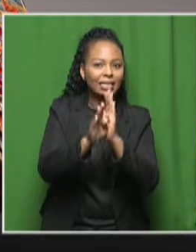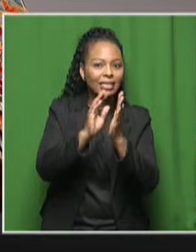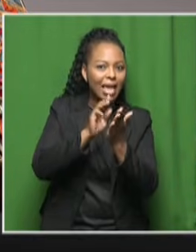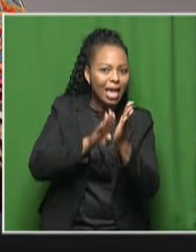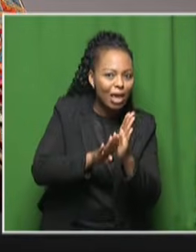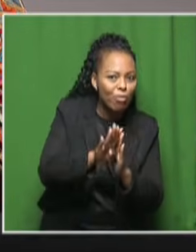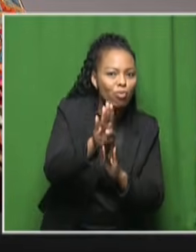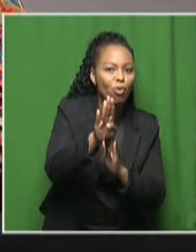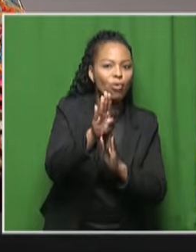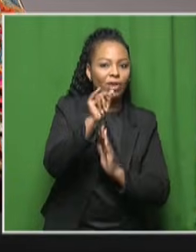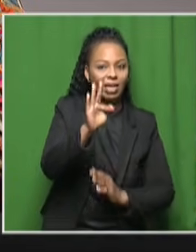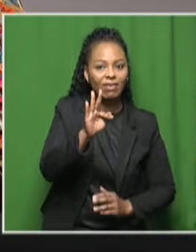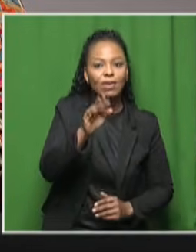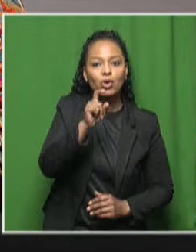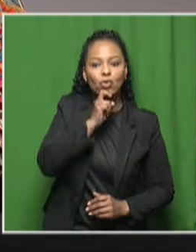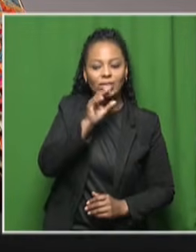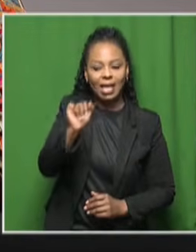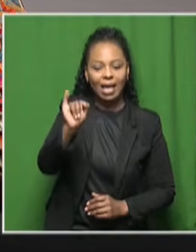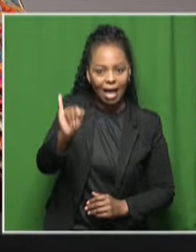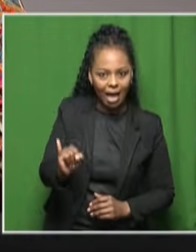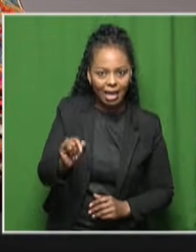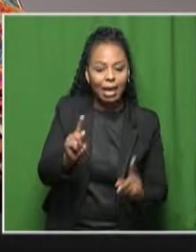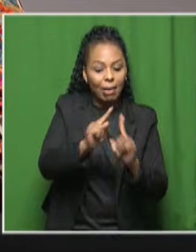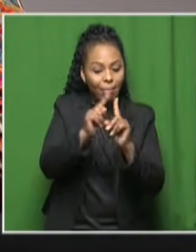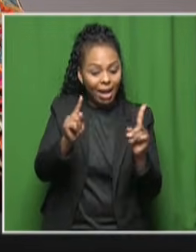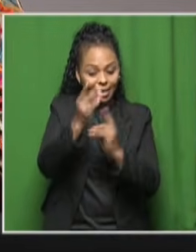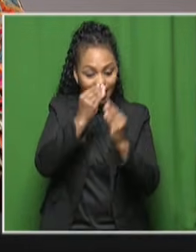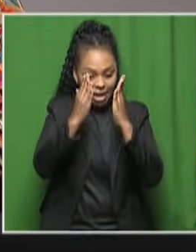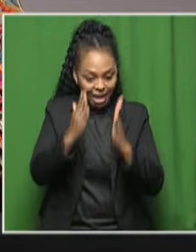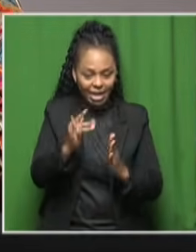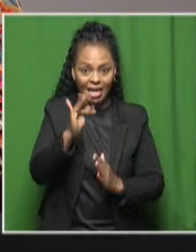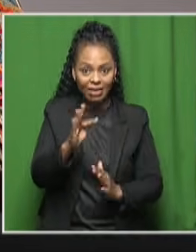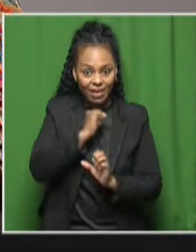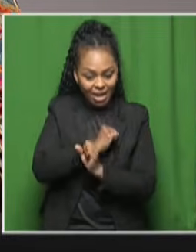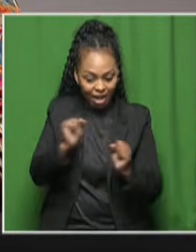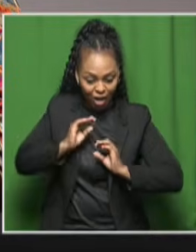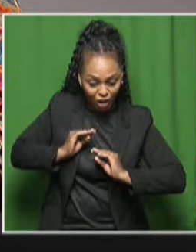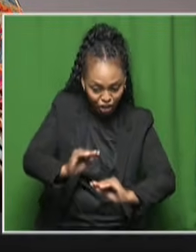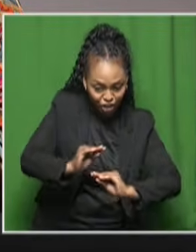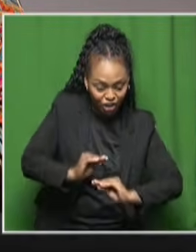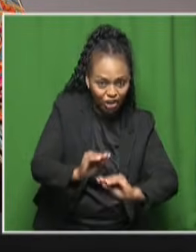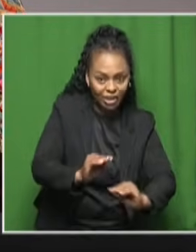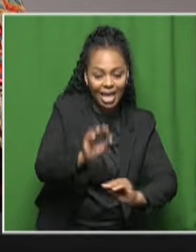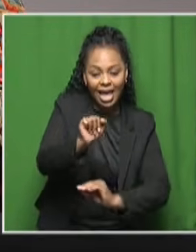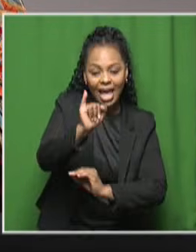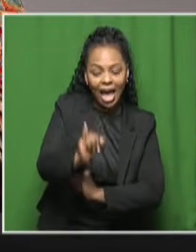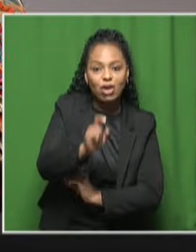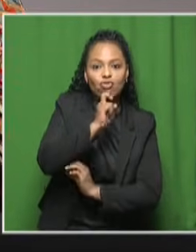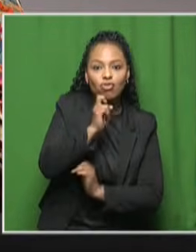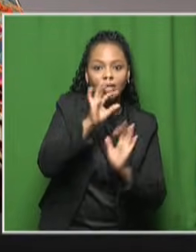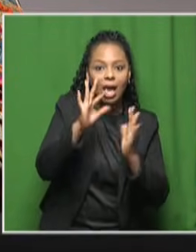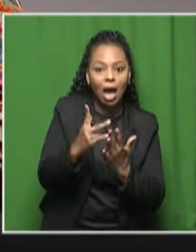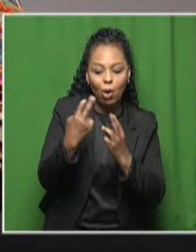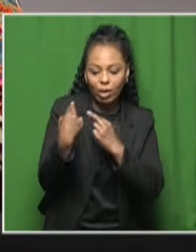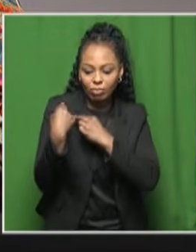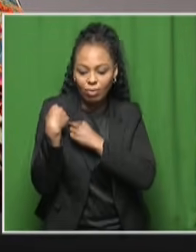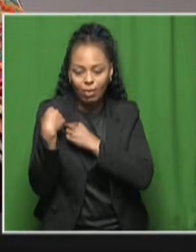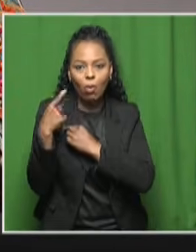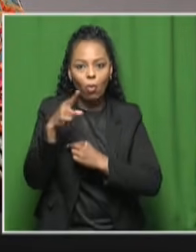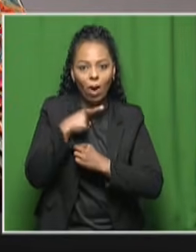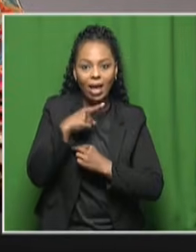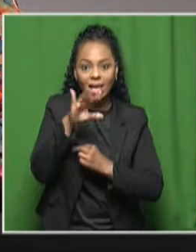But the learner, if they are not taught how to use AI responsibly with the ethical